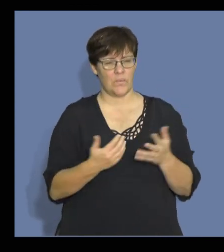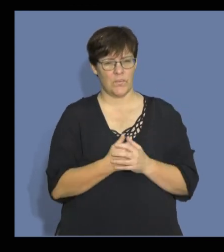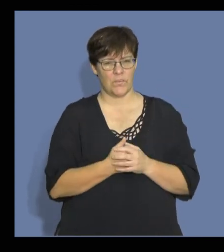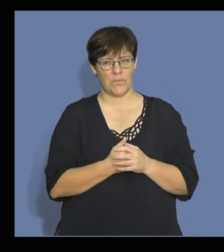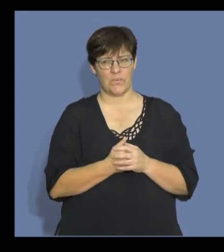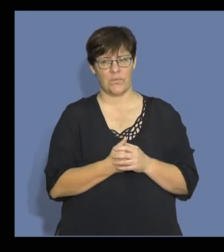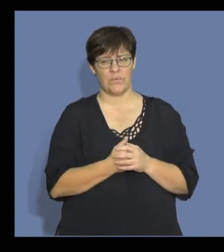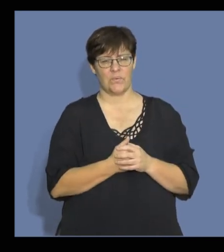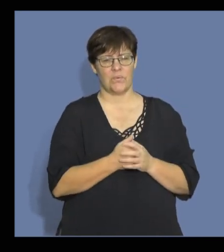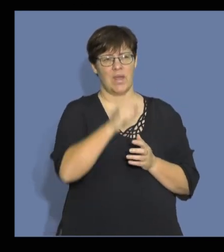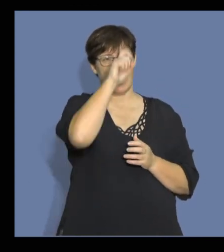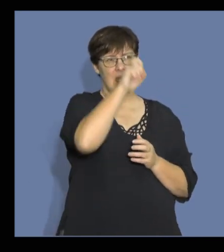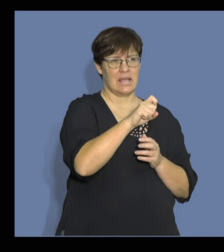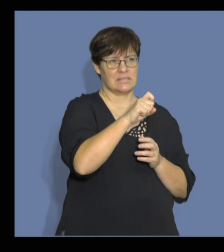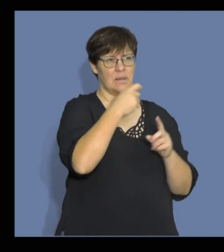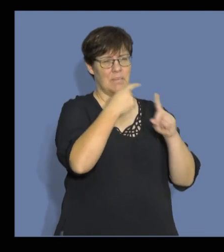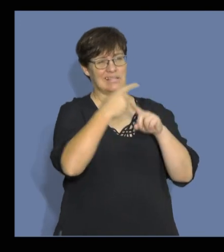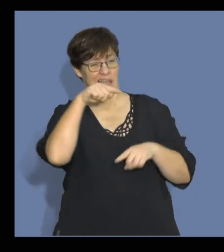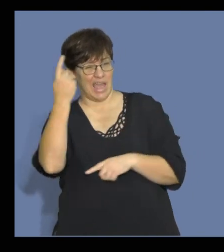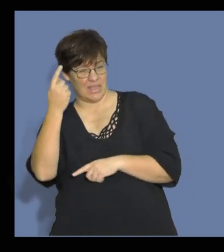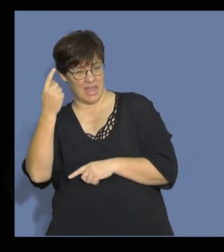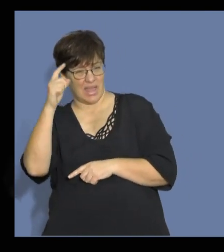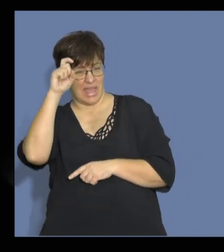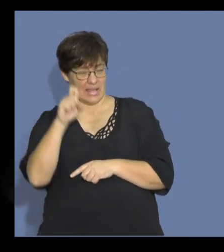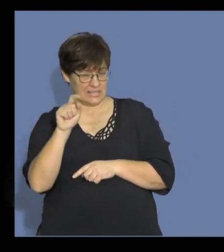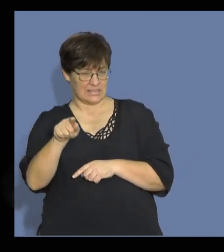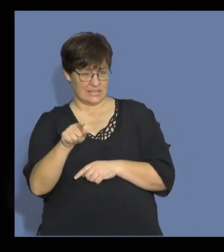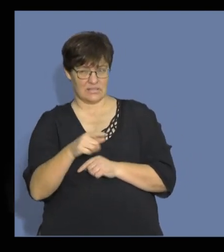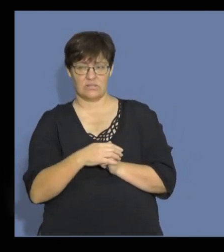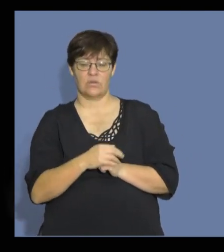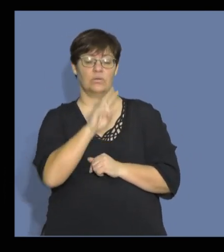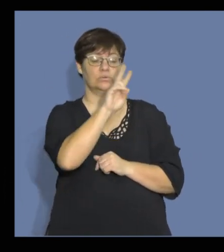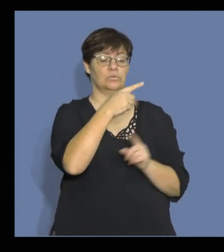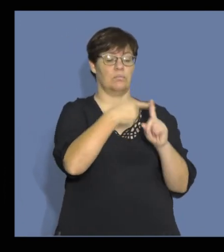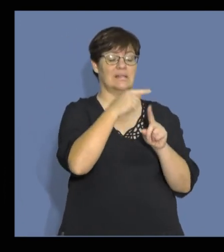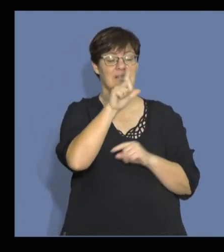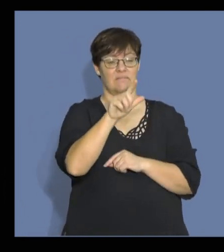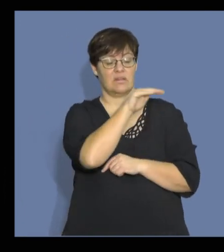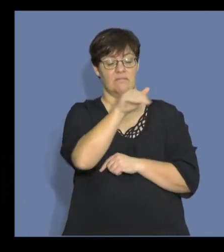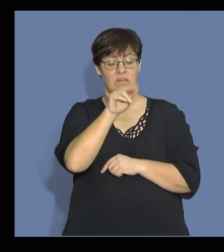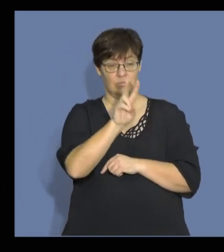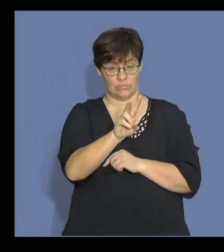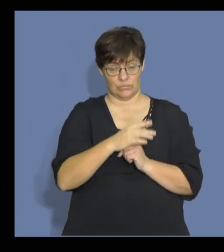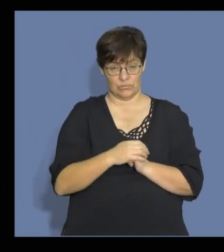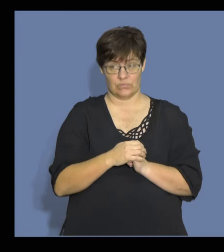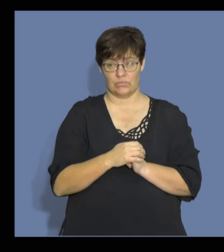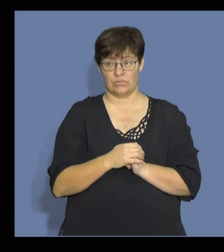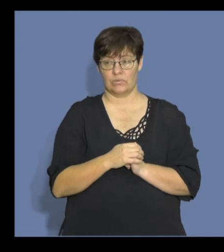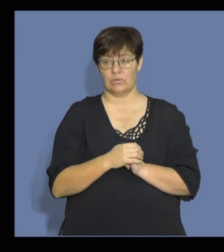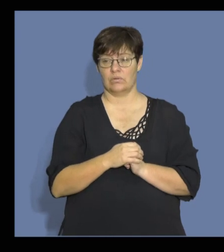Well, it was the x-coordinate plus the other x-coordinate. So it's going to be 2 plus 7 divided by